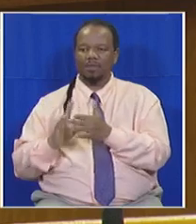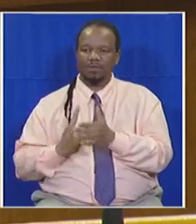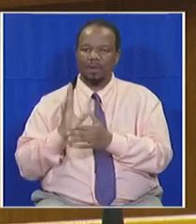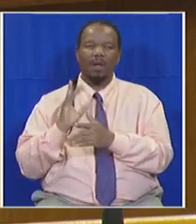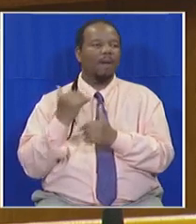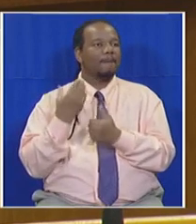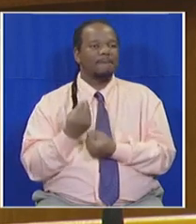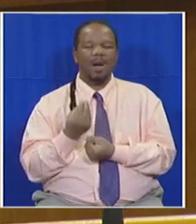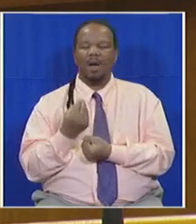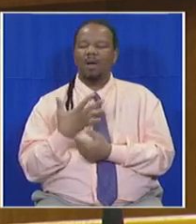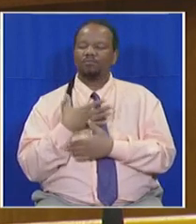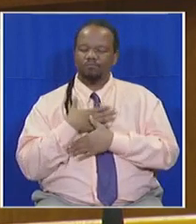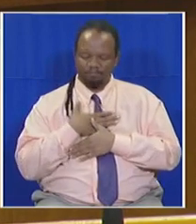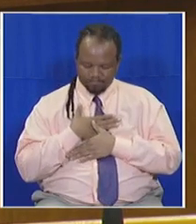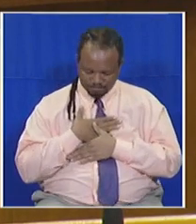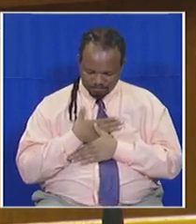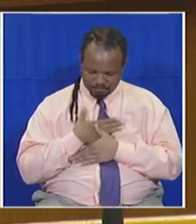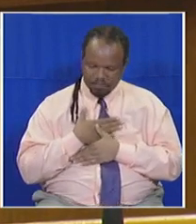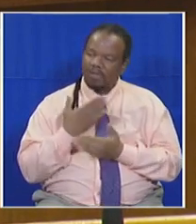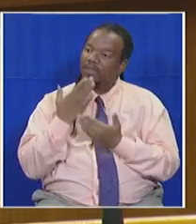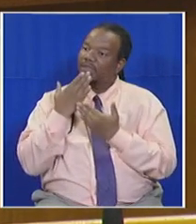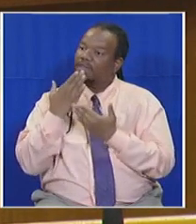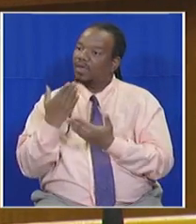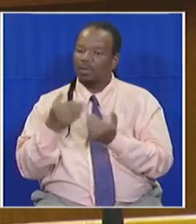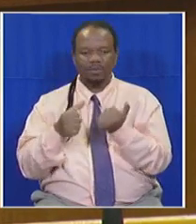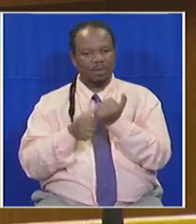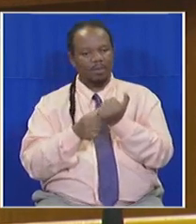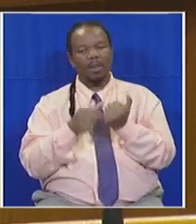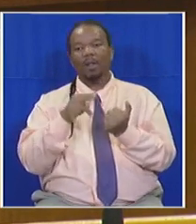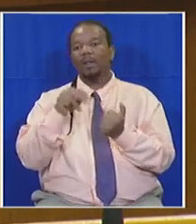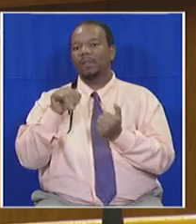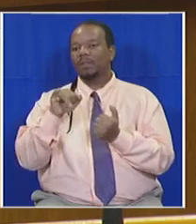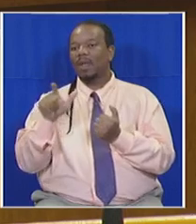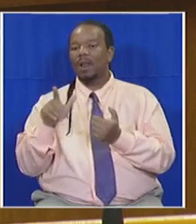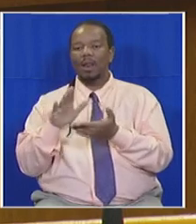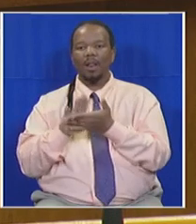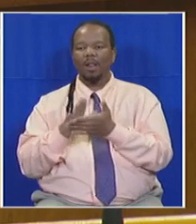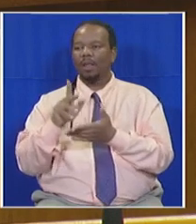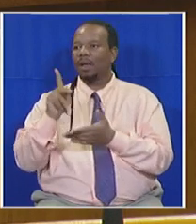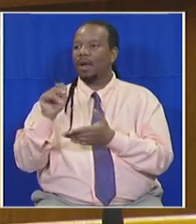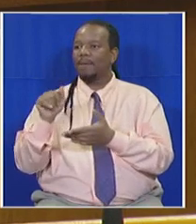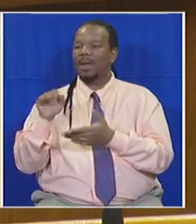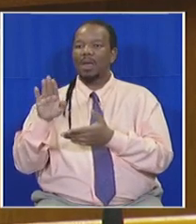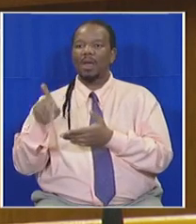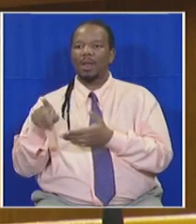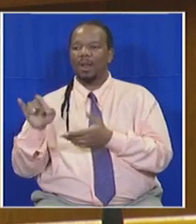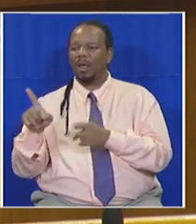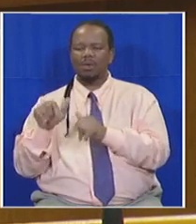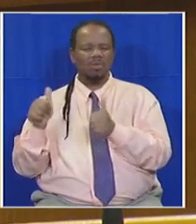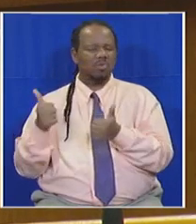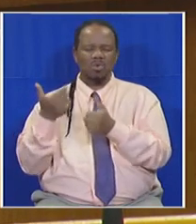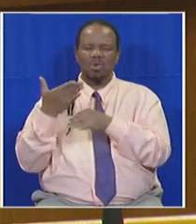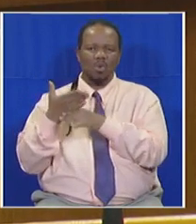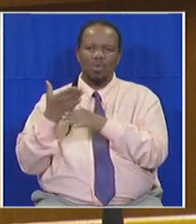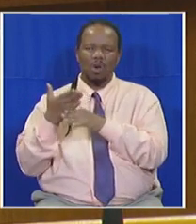heartfelt gratitude goes to my colleagues, both Deputy Minister Nel and Babela, for their hard work and diligence over the past year. We will